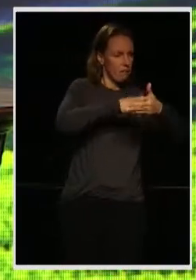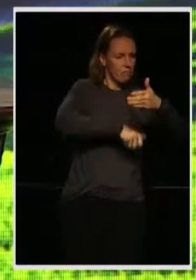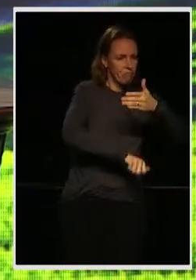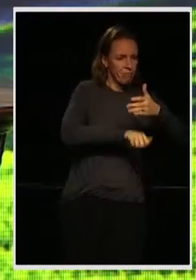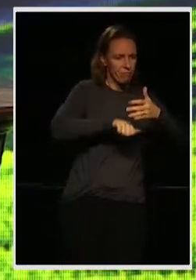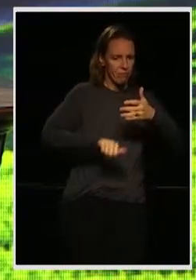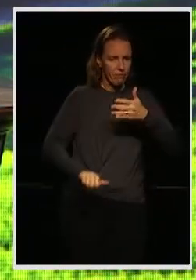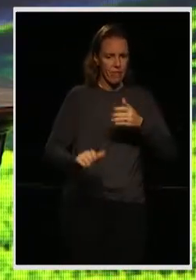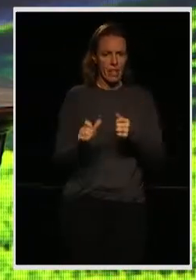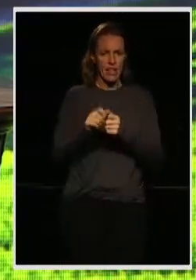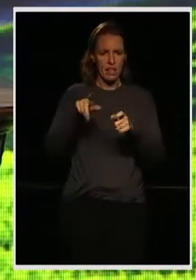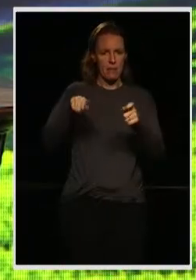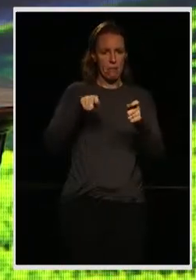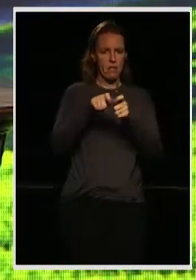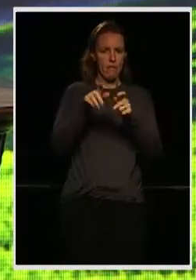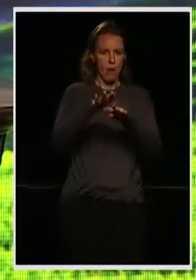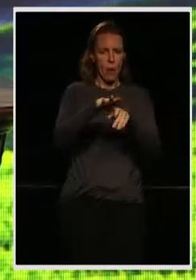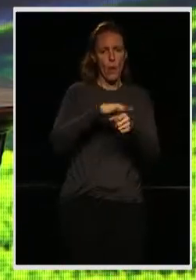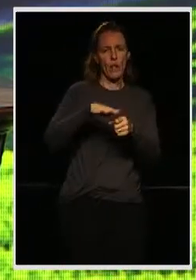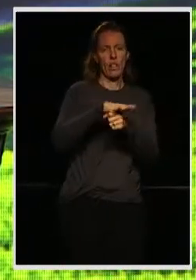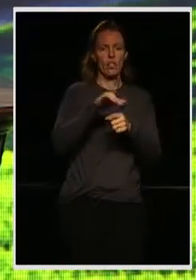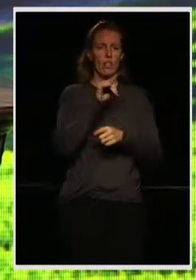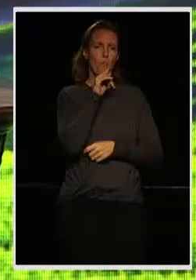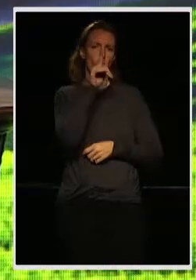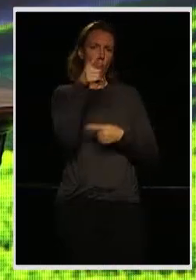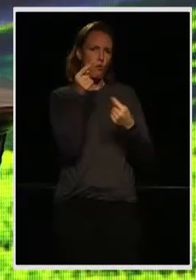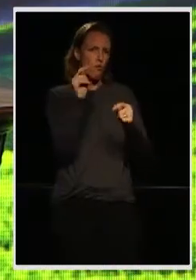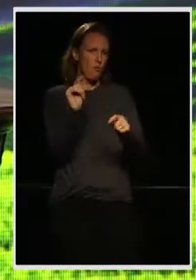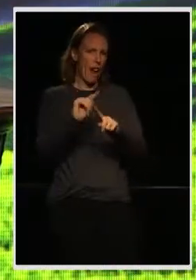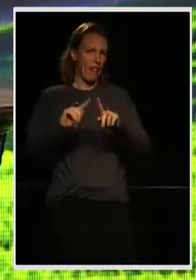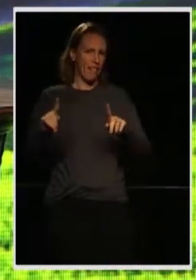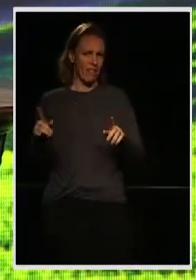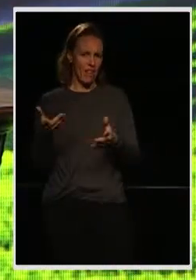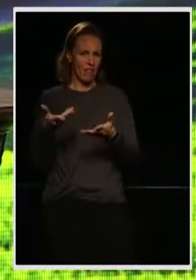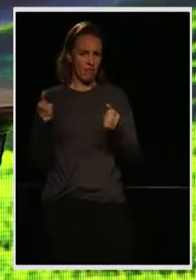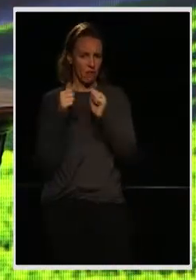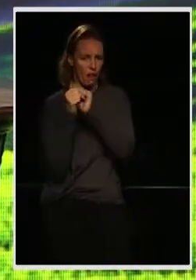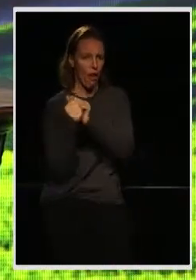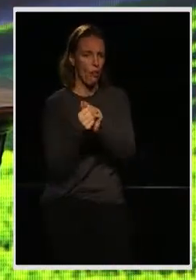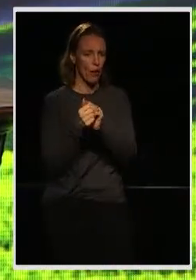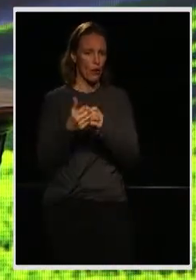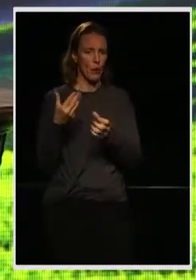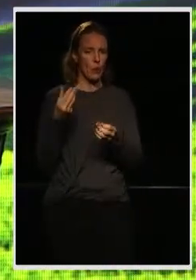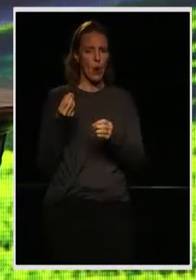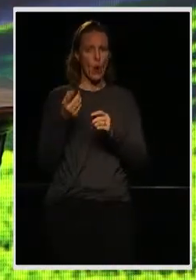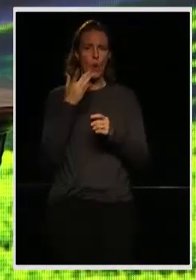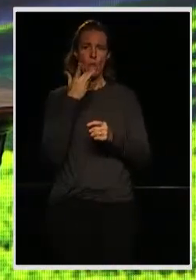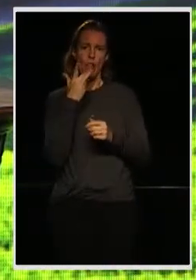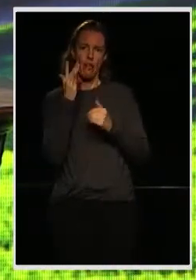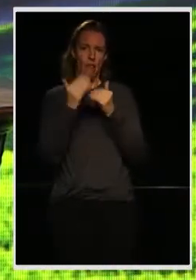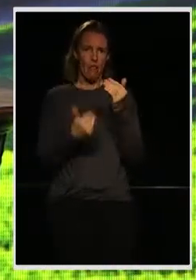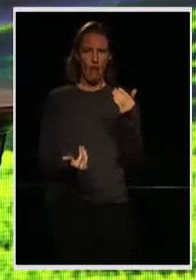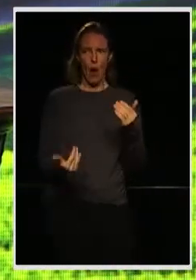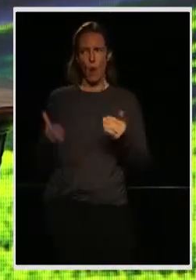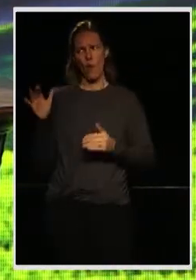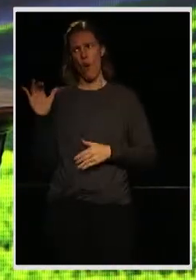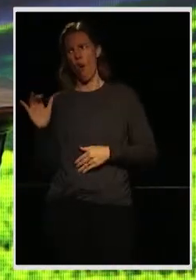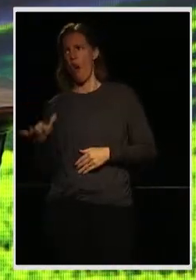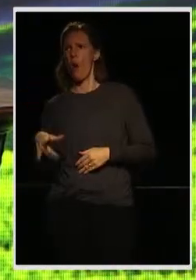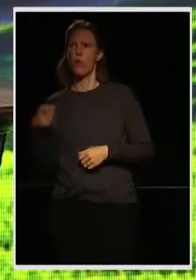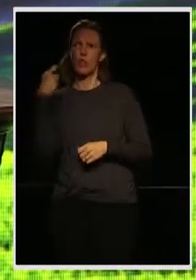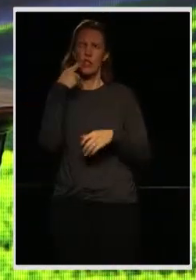in specific locations. And really sort of trying things out together. Mm-hmm. So rather than, we just do